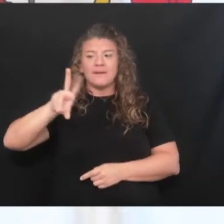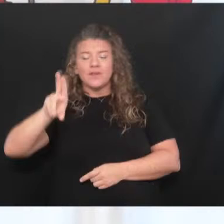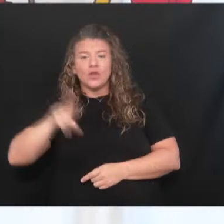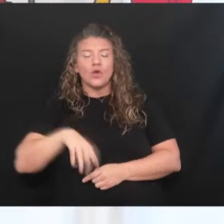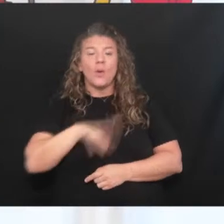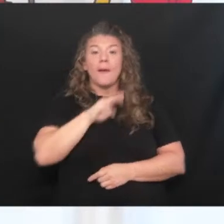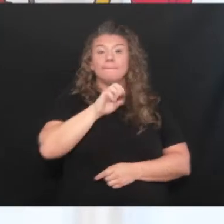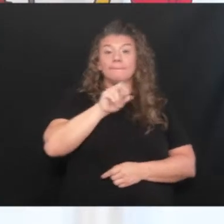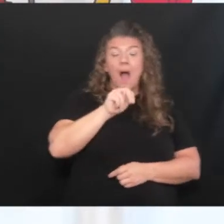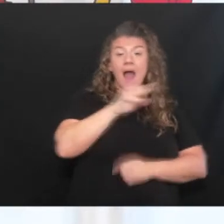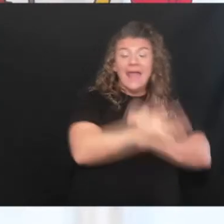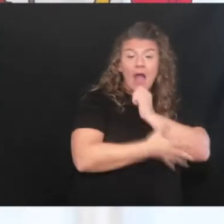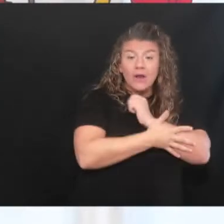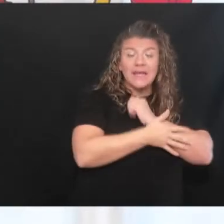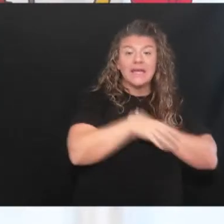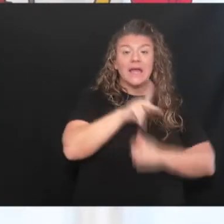counties,